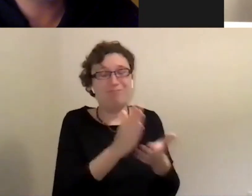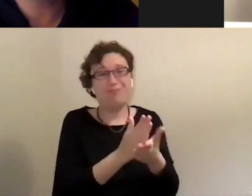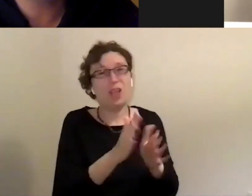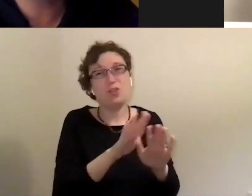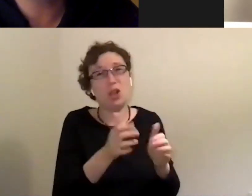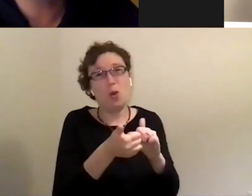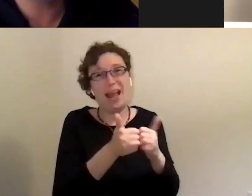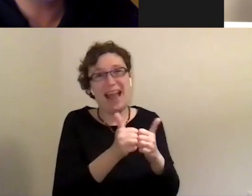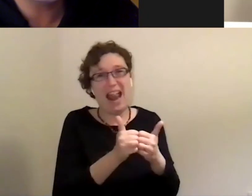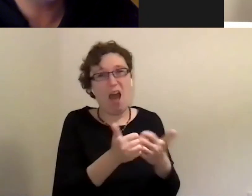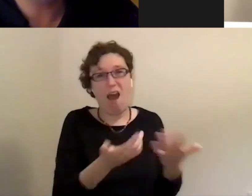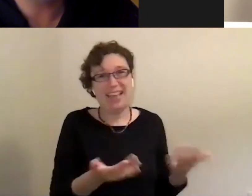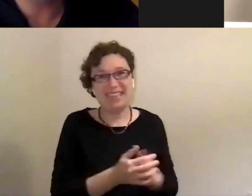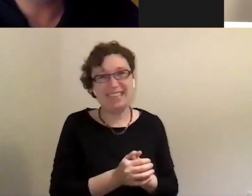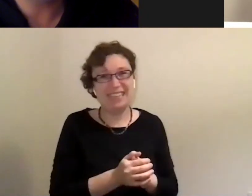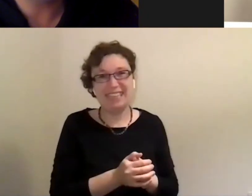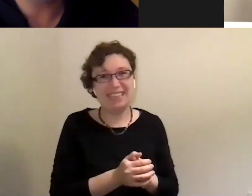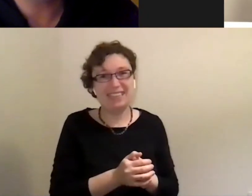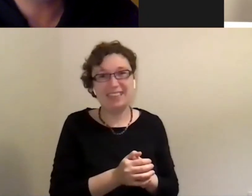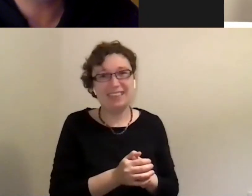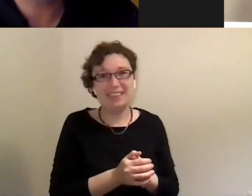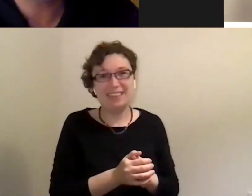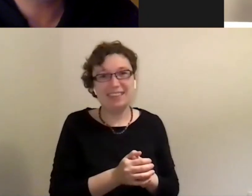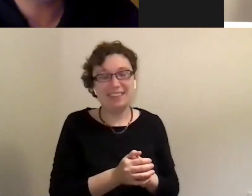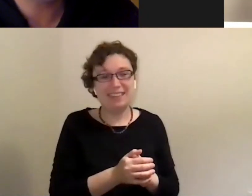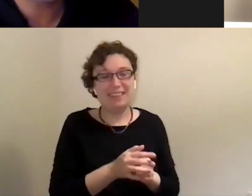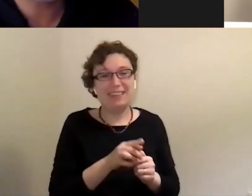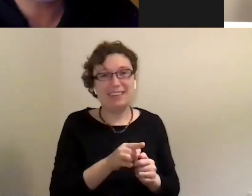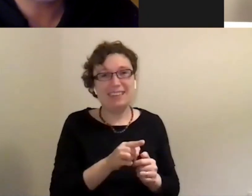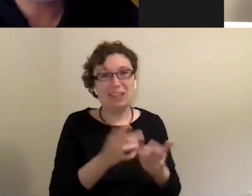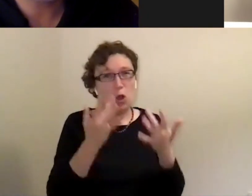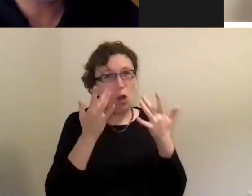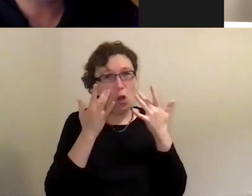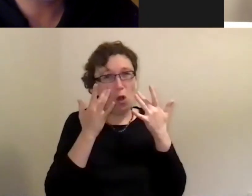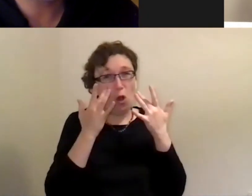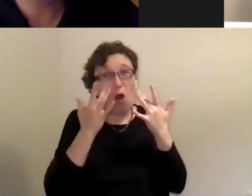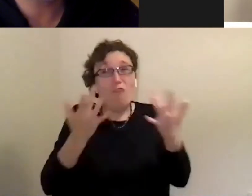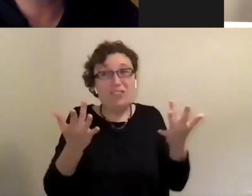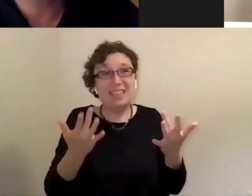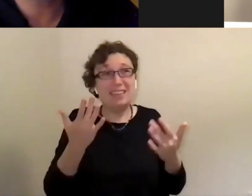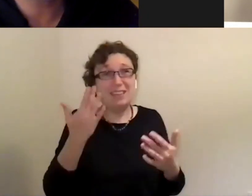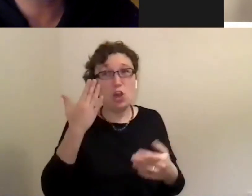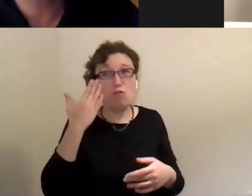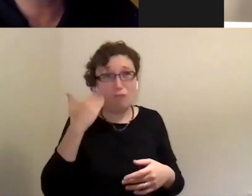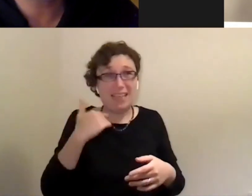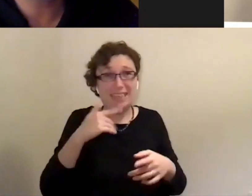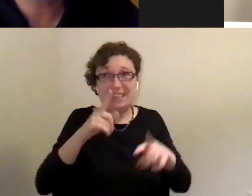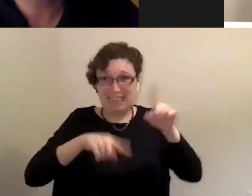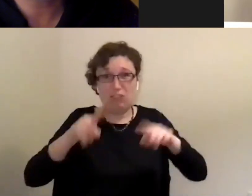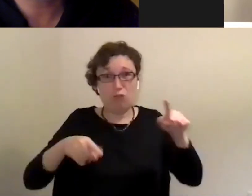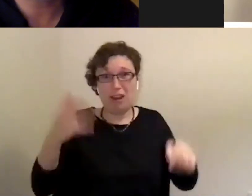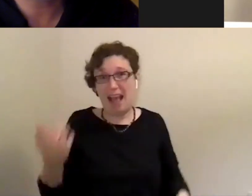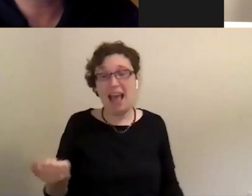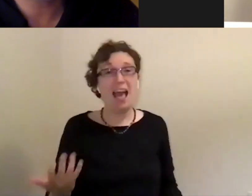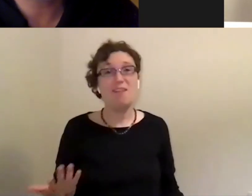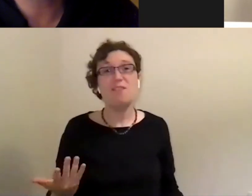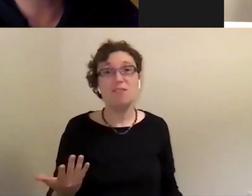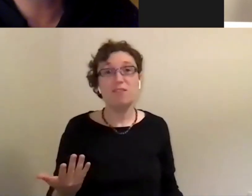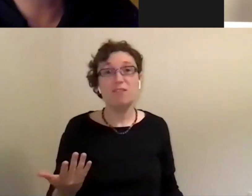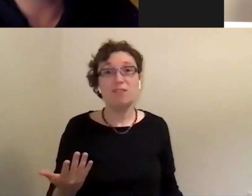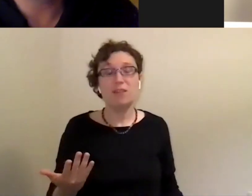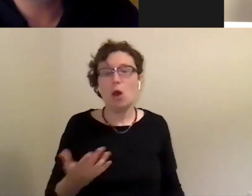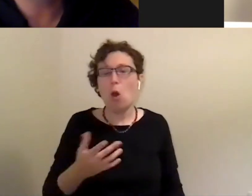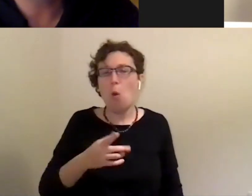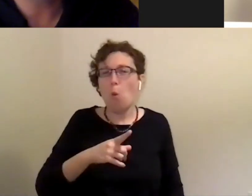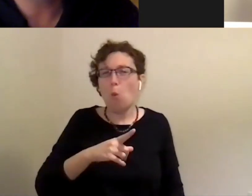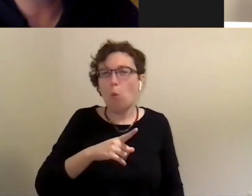the obvious points that are there. Like, we need to address them and address the reason why, oh, we're different, but why do you feel the need to treat